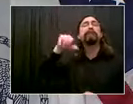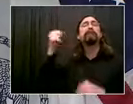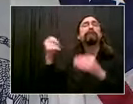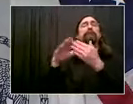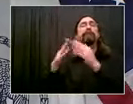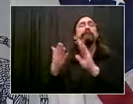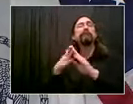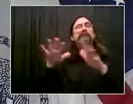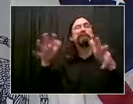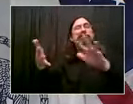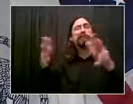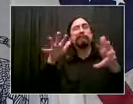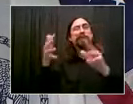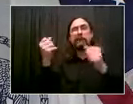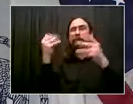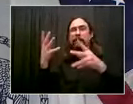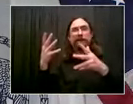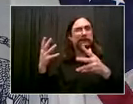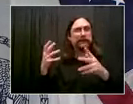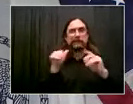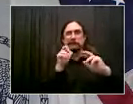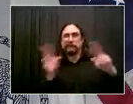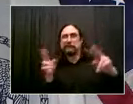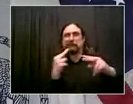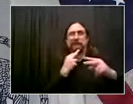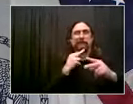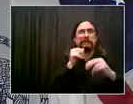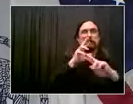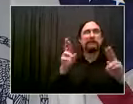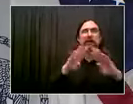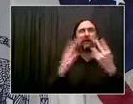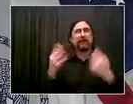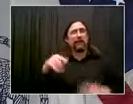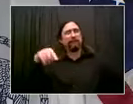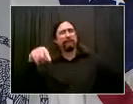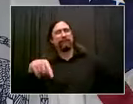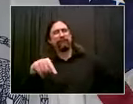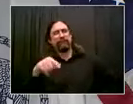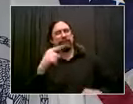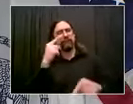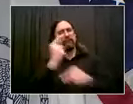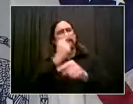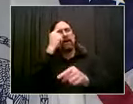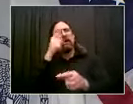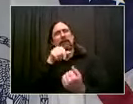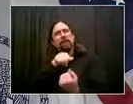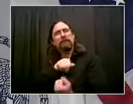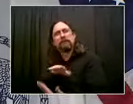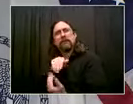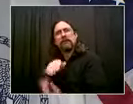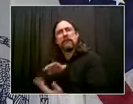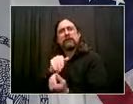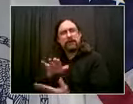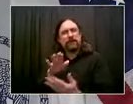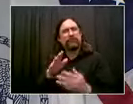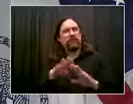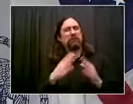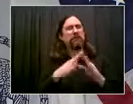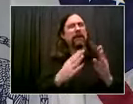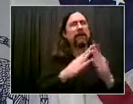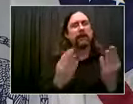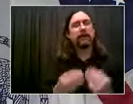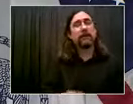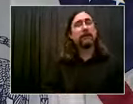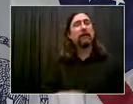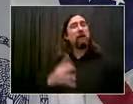whenever there's some outburst of negativity and hatred, we can fight it back, and the good people of this city prevail. This is who